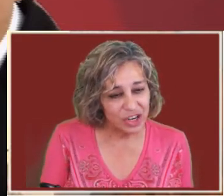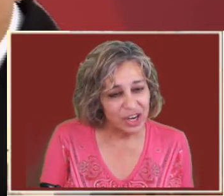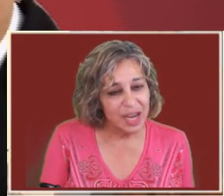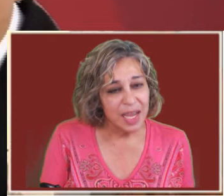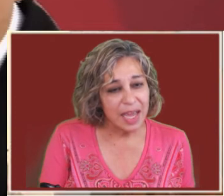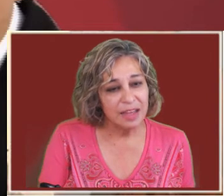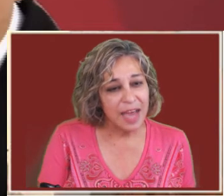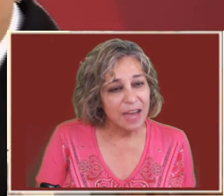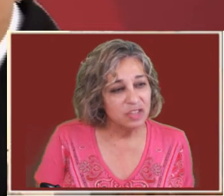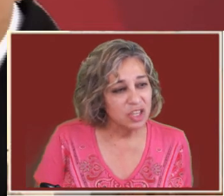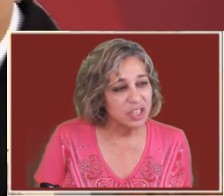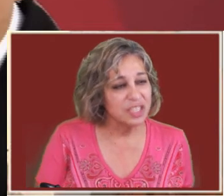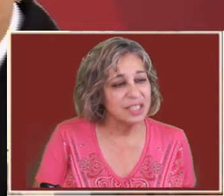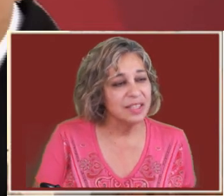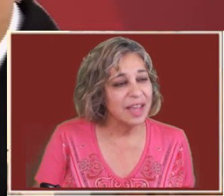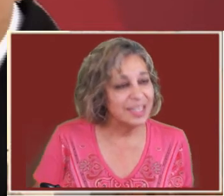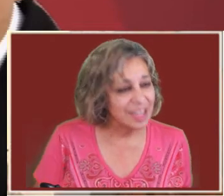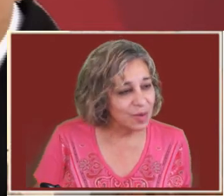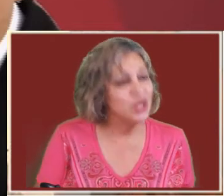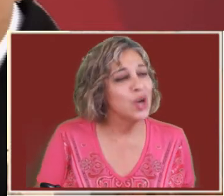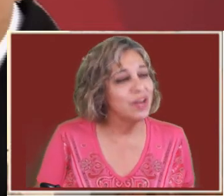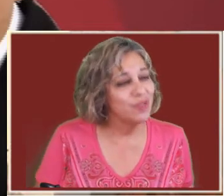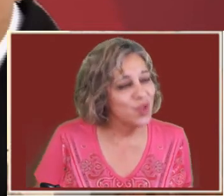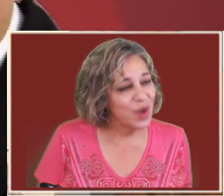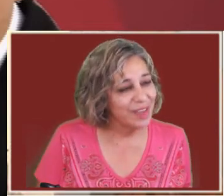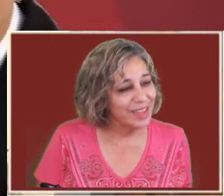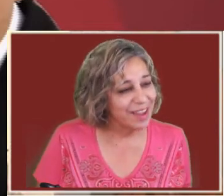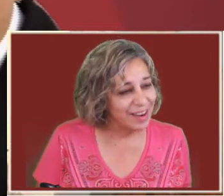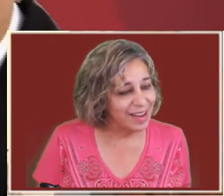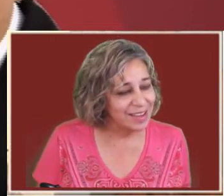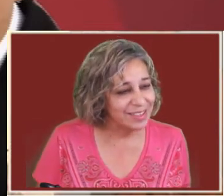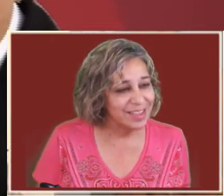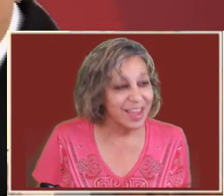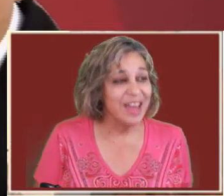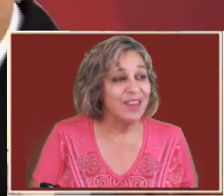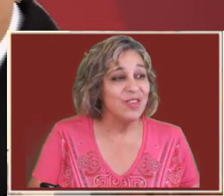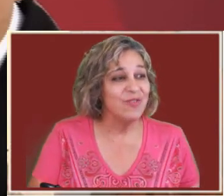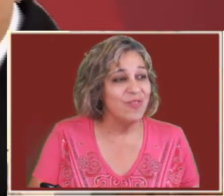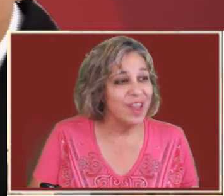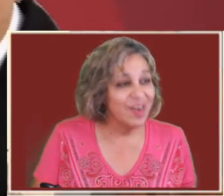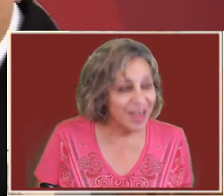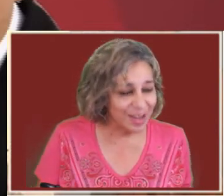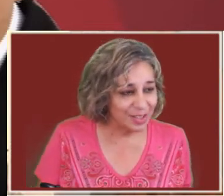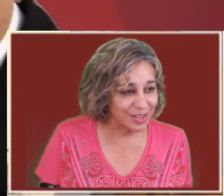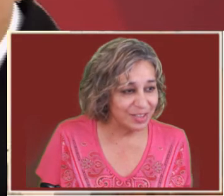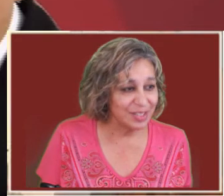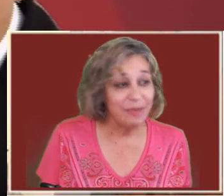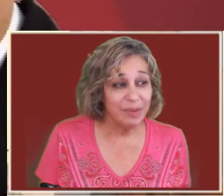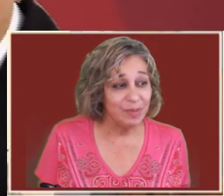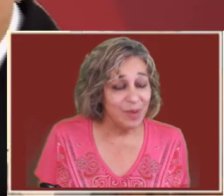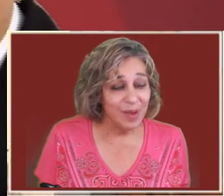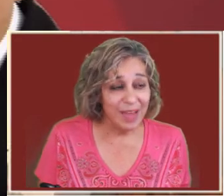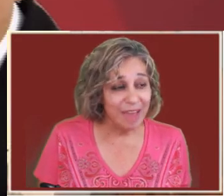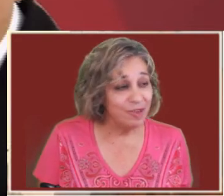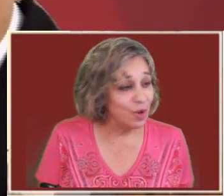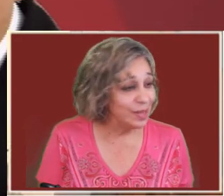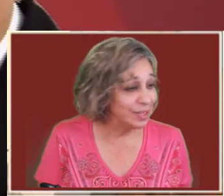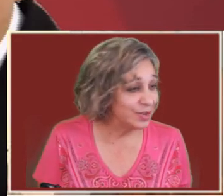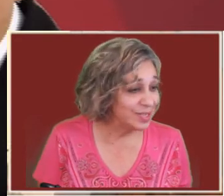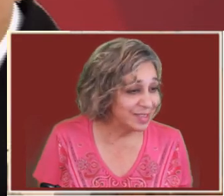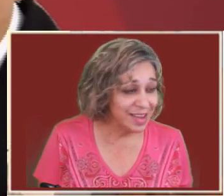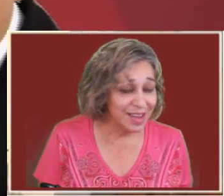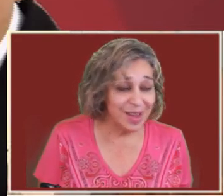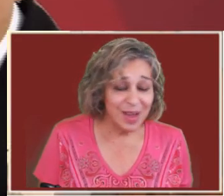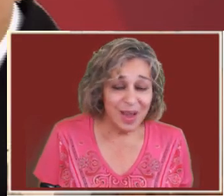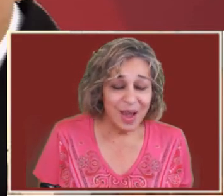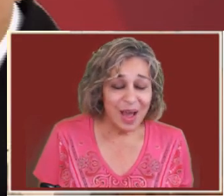center, and the outskirts, as you got further out, they got less. And on the very outskirts, some of them have no